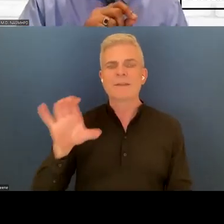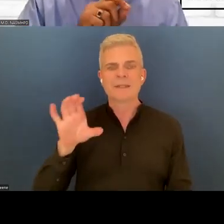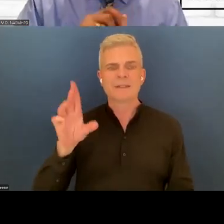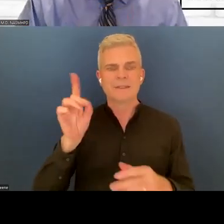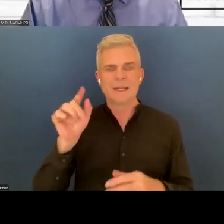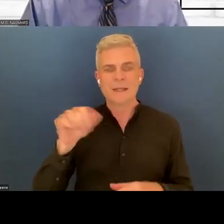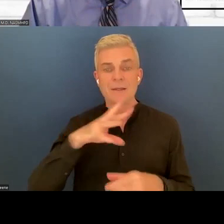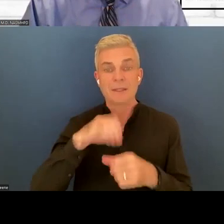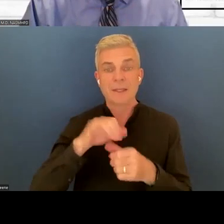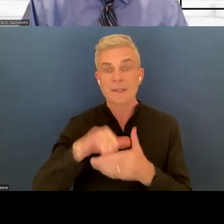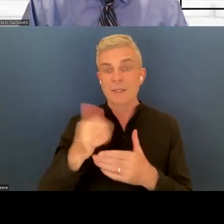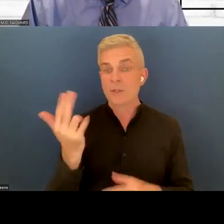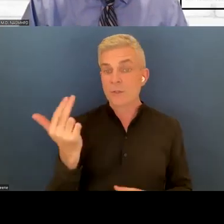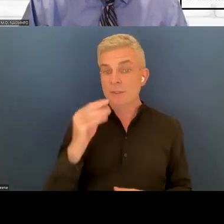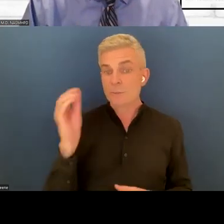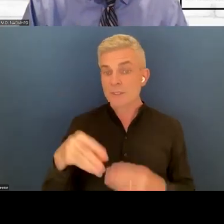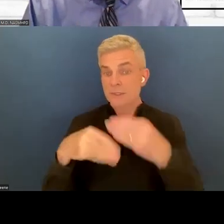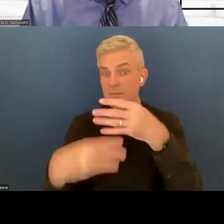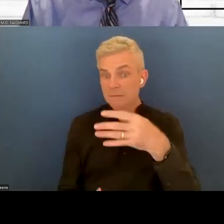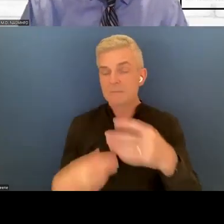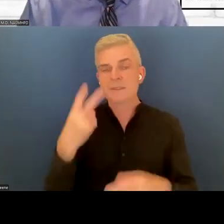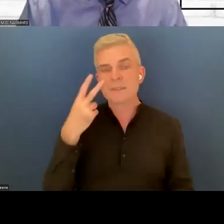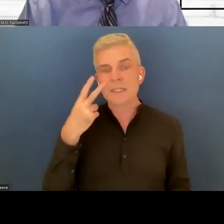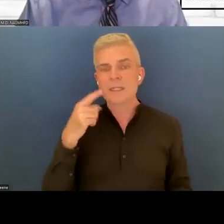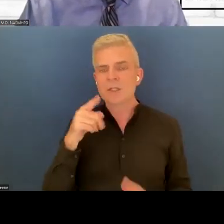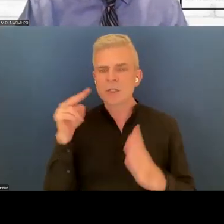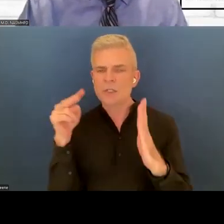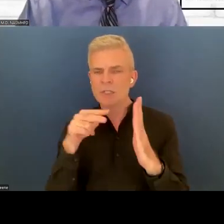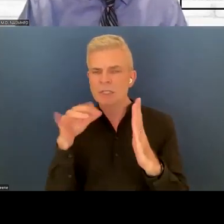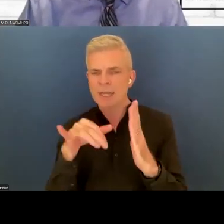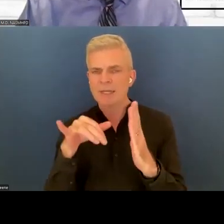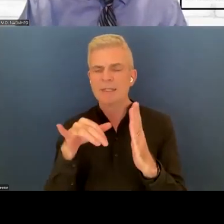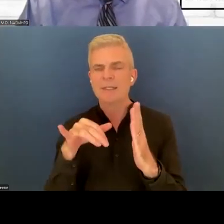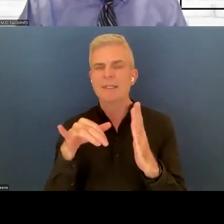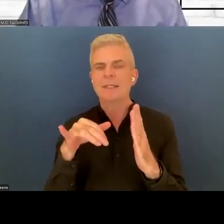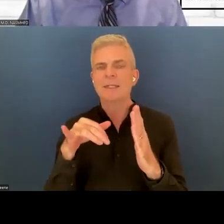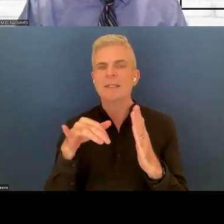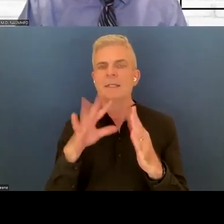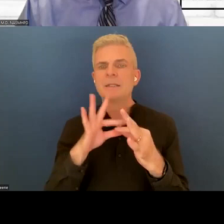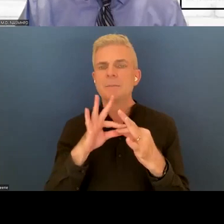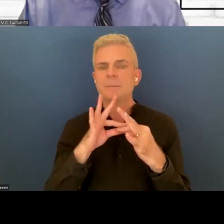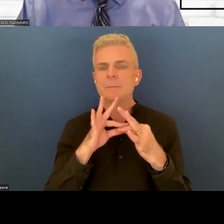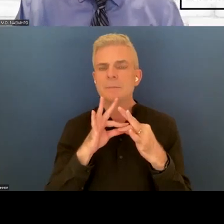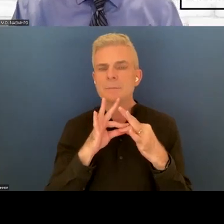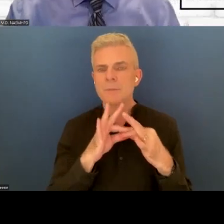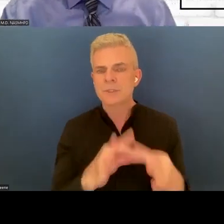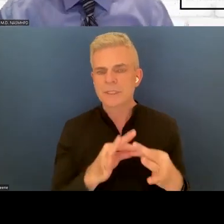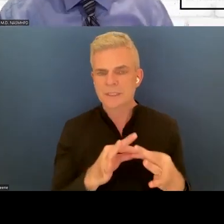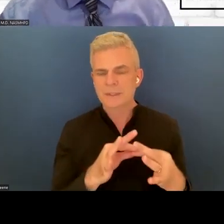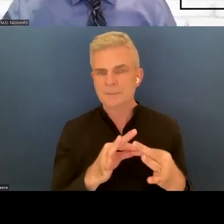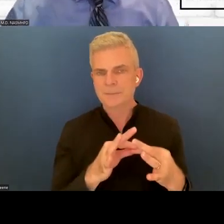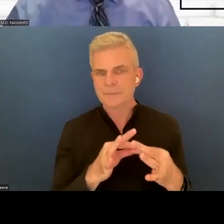13%, what you also see here is that when you take a look at it as it pertains to looking